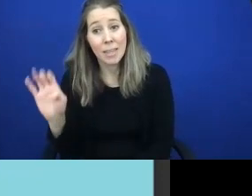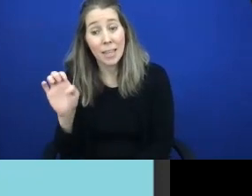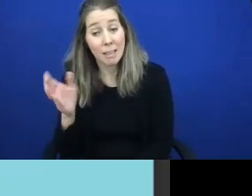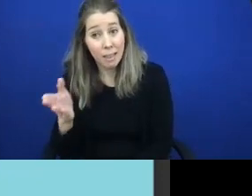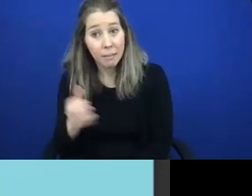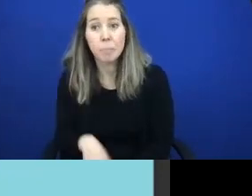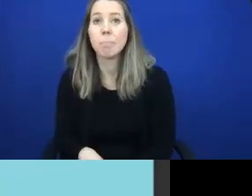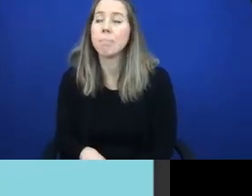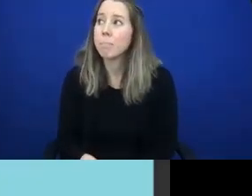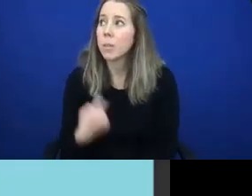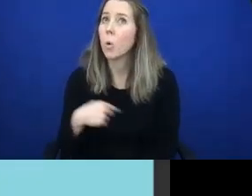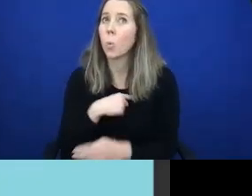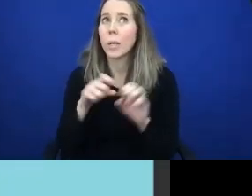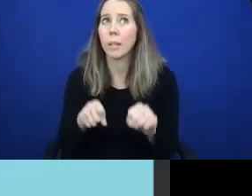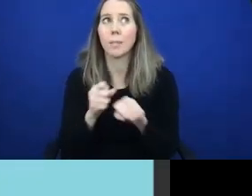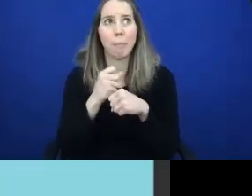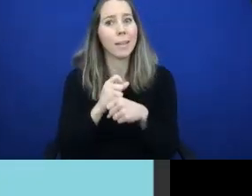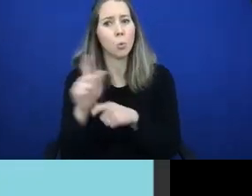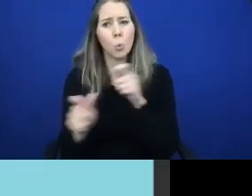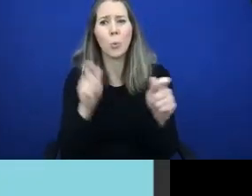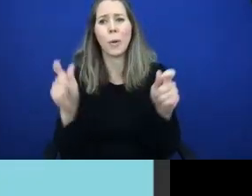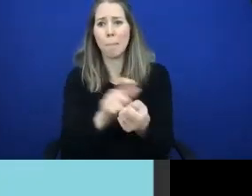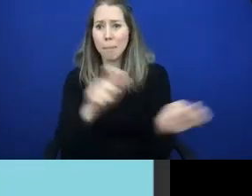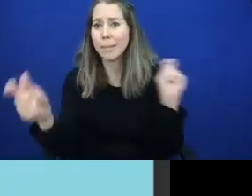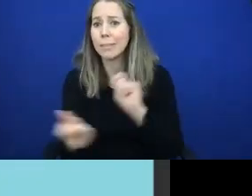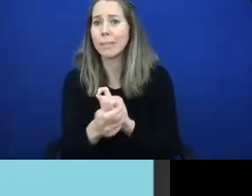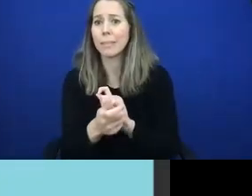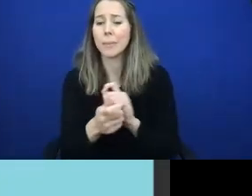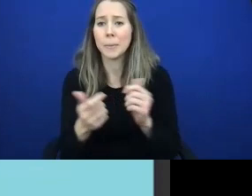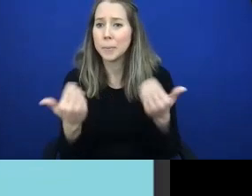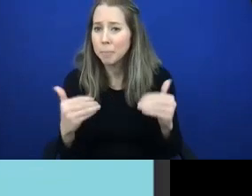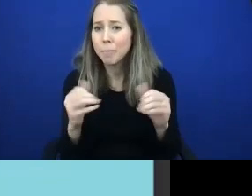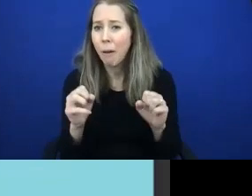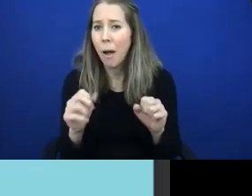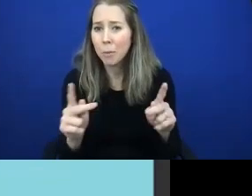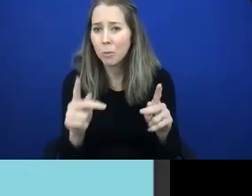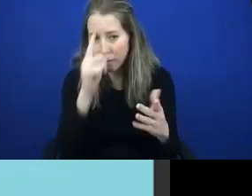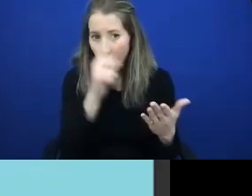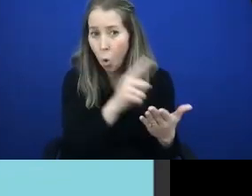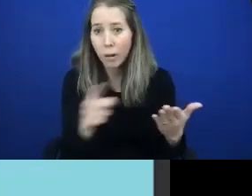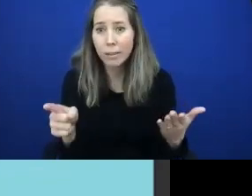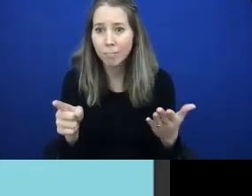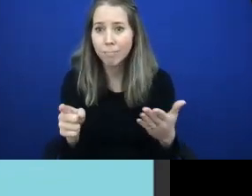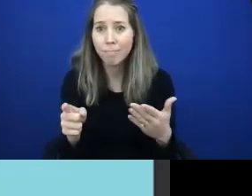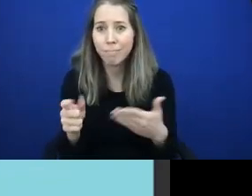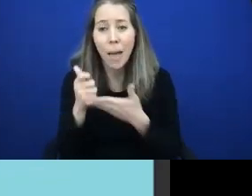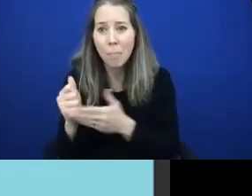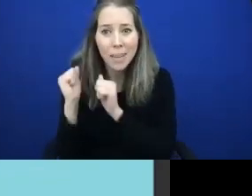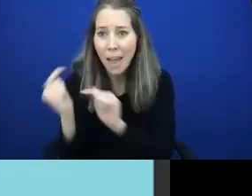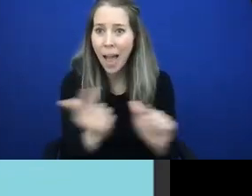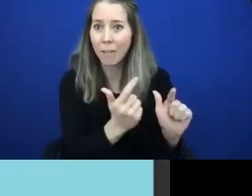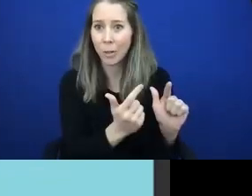some real big changes that could create opportunities to assist everyone in a way that